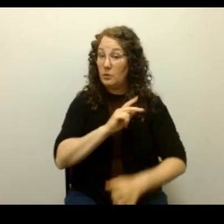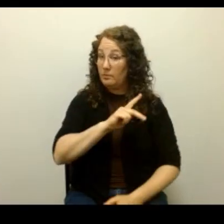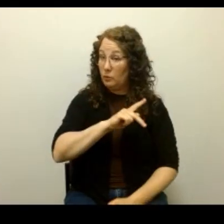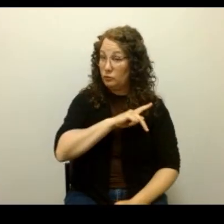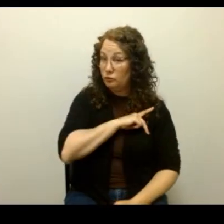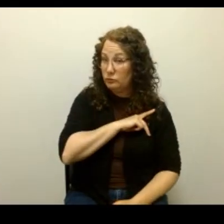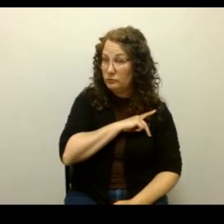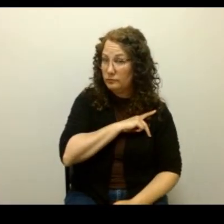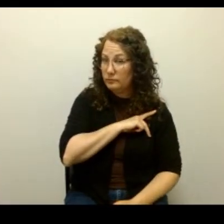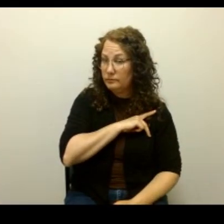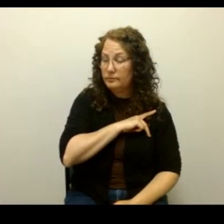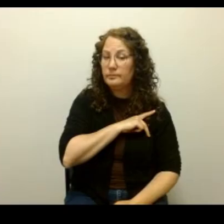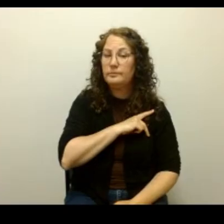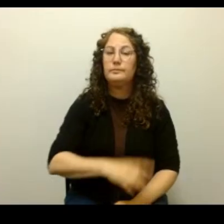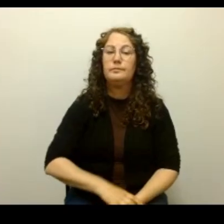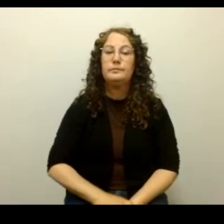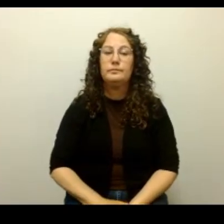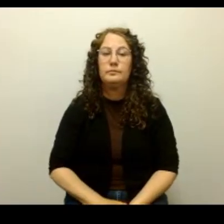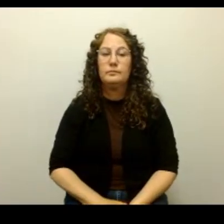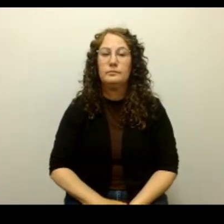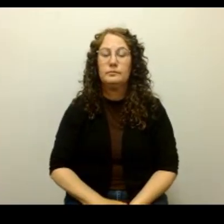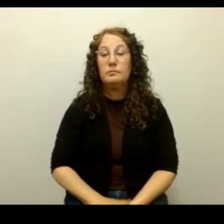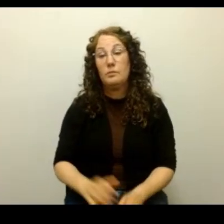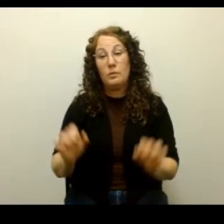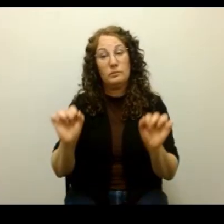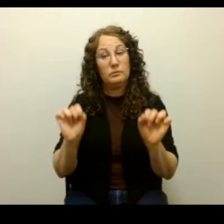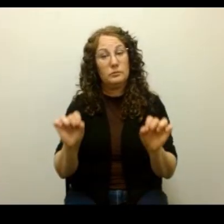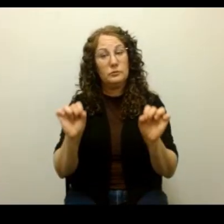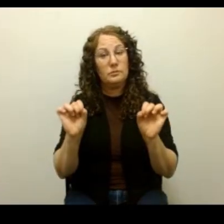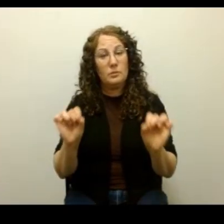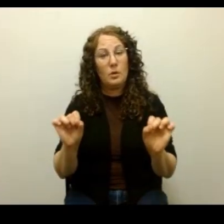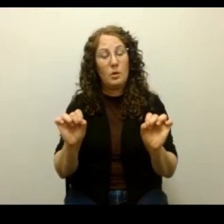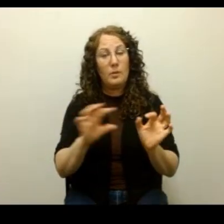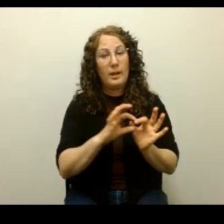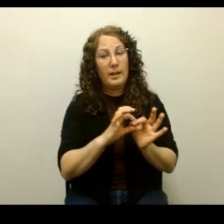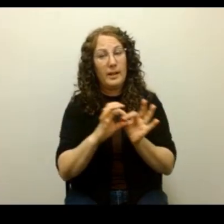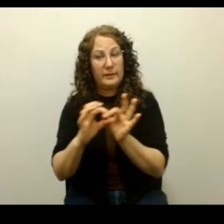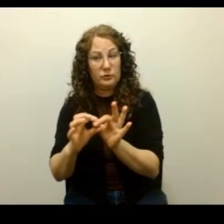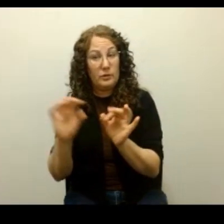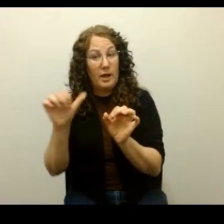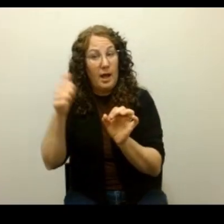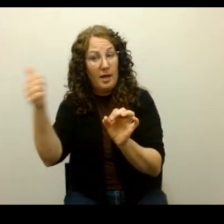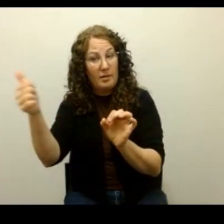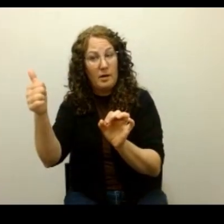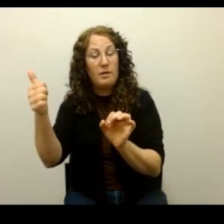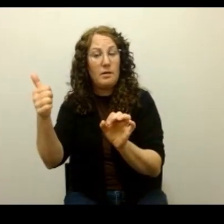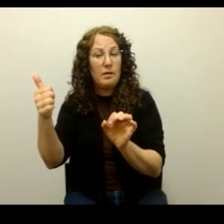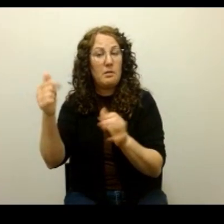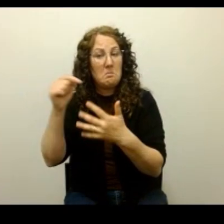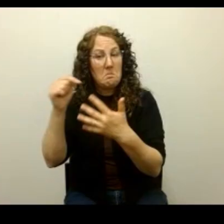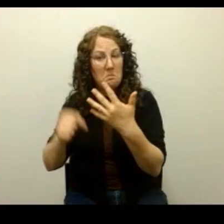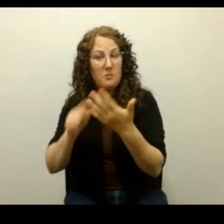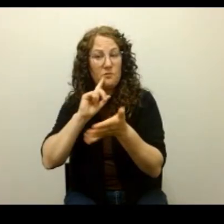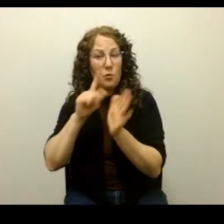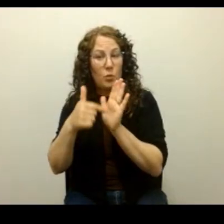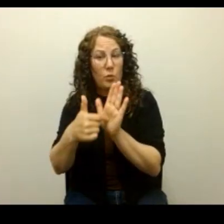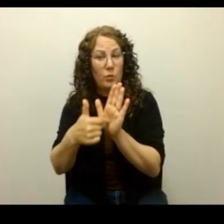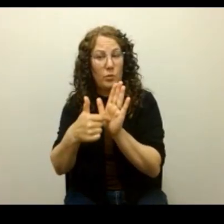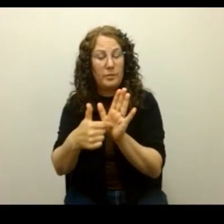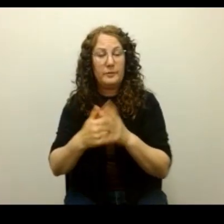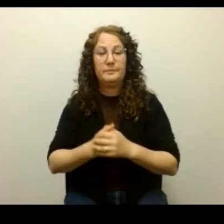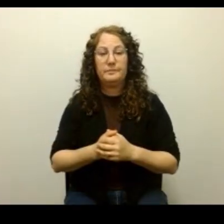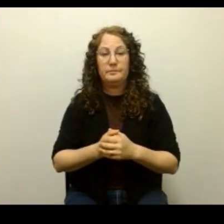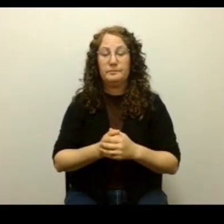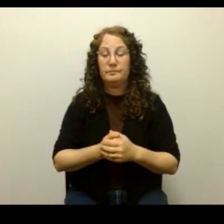and it could relate to other aspects such as writing a